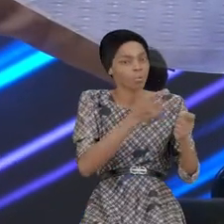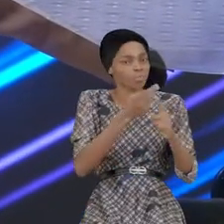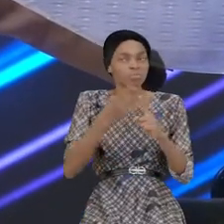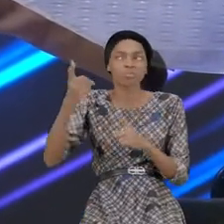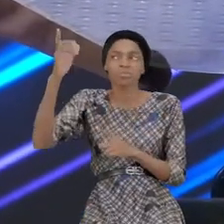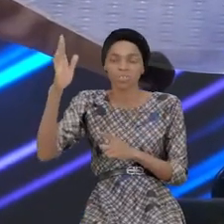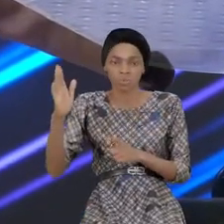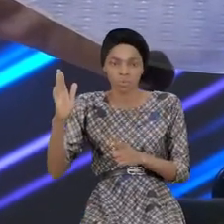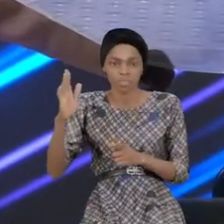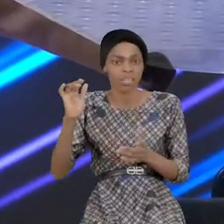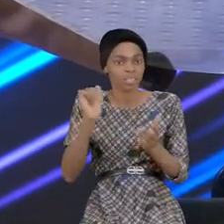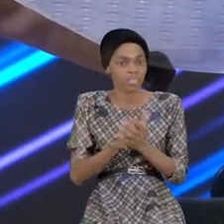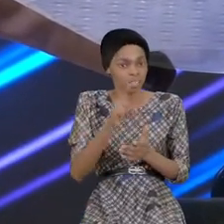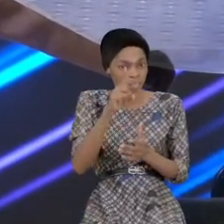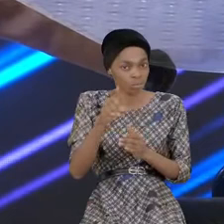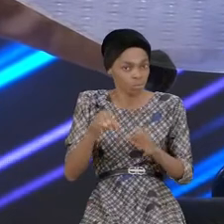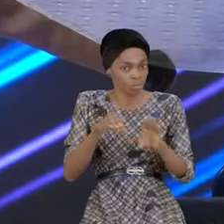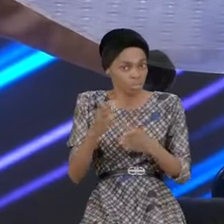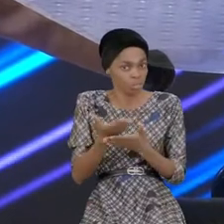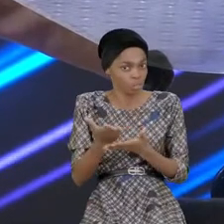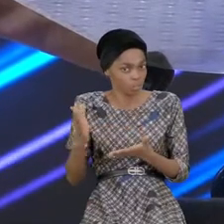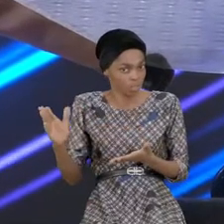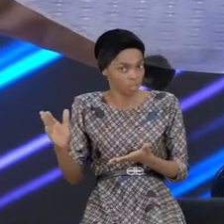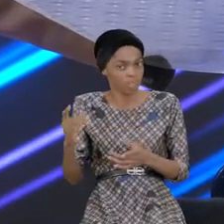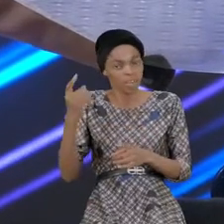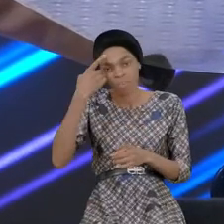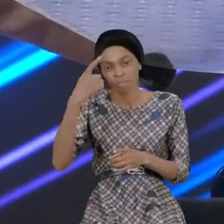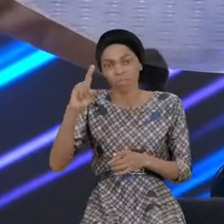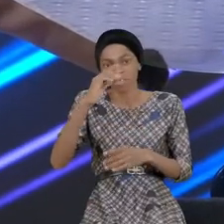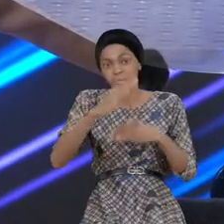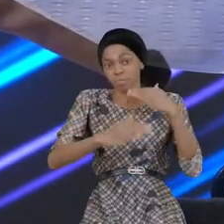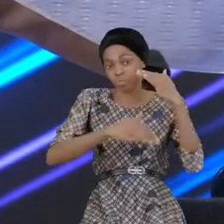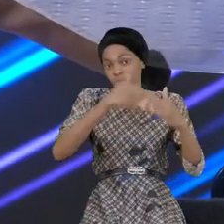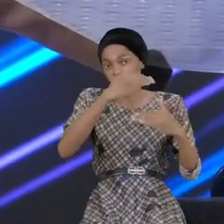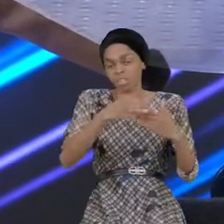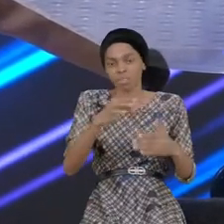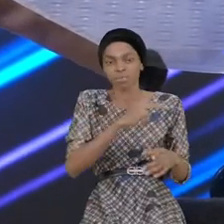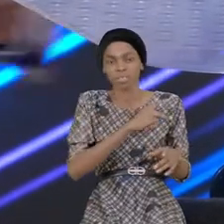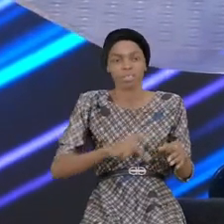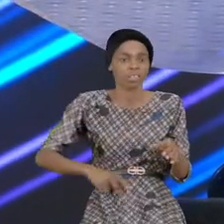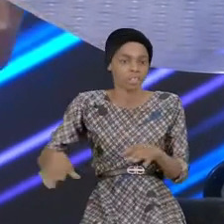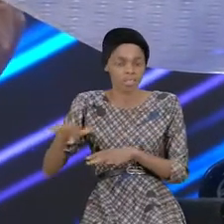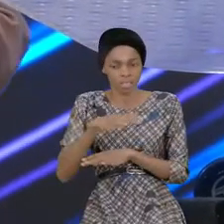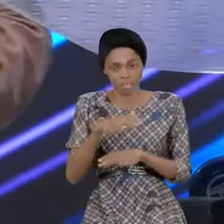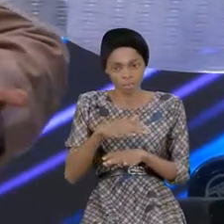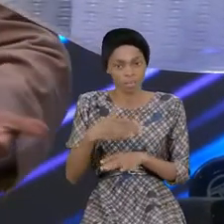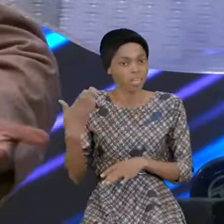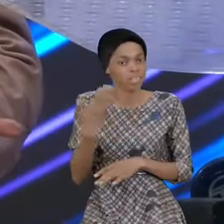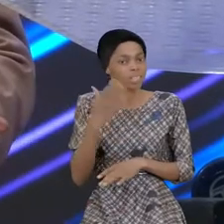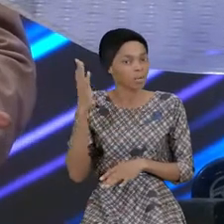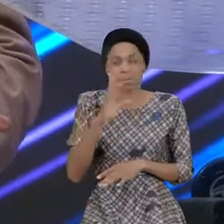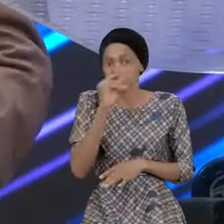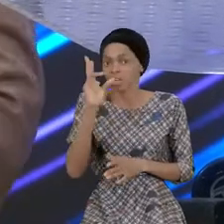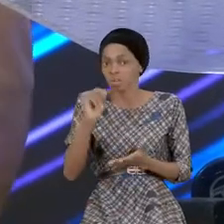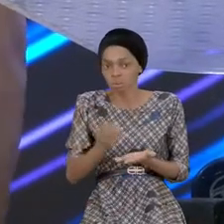that you did something for the progress of the kingdom of God. There'll be no